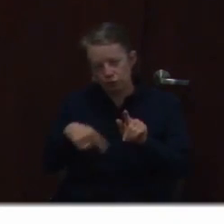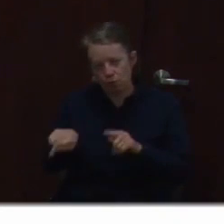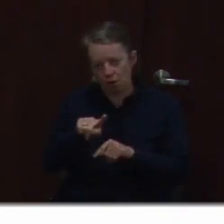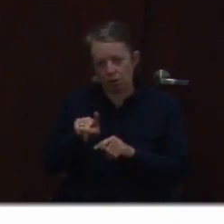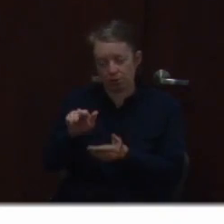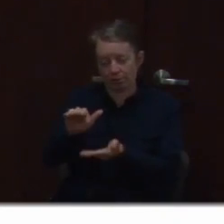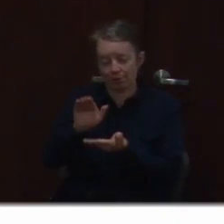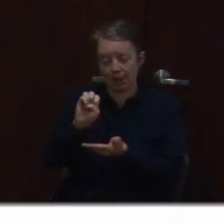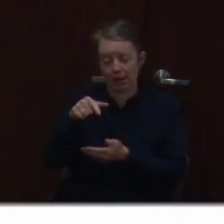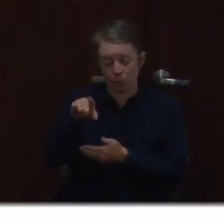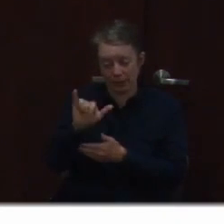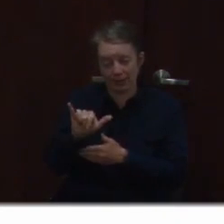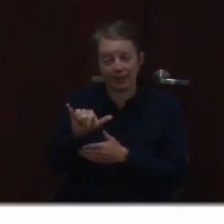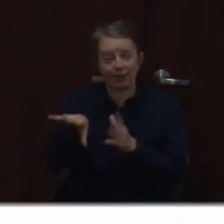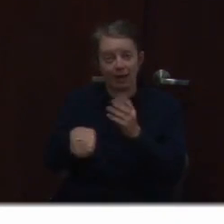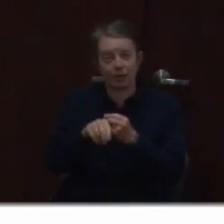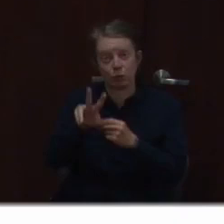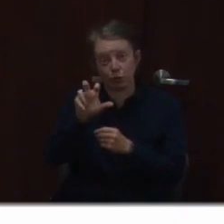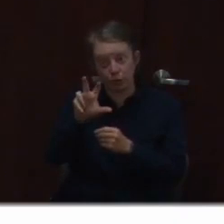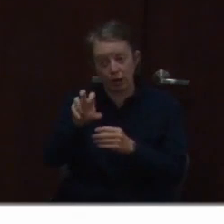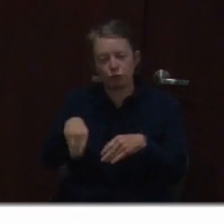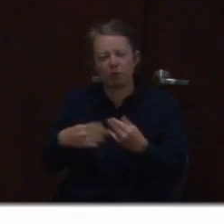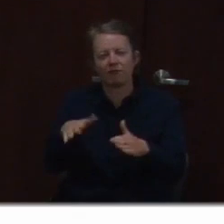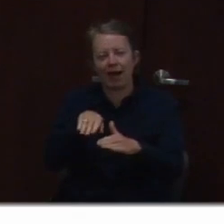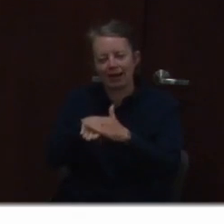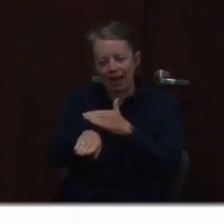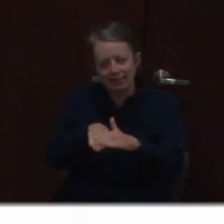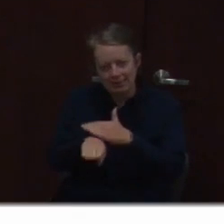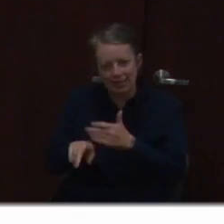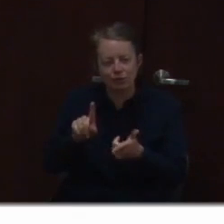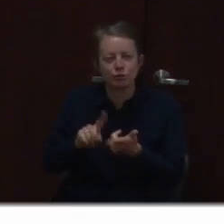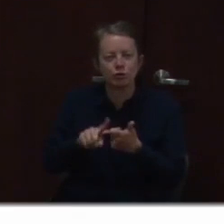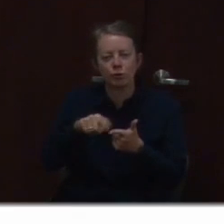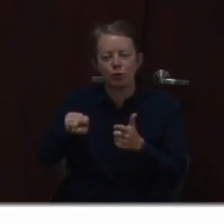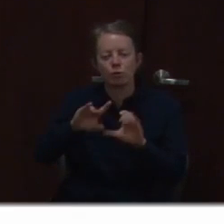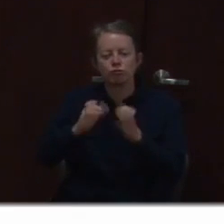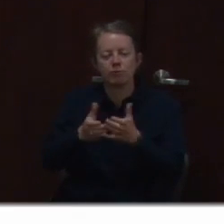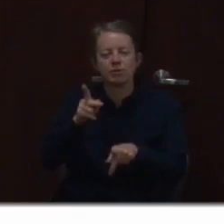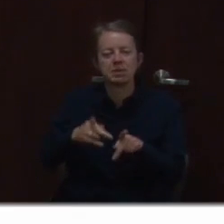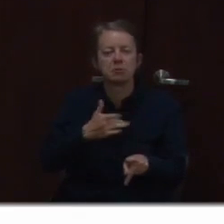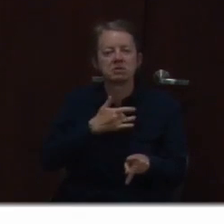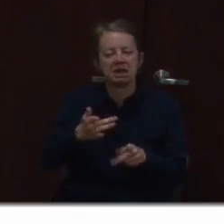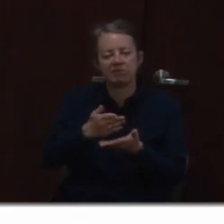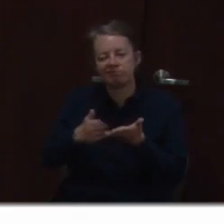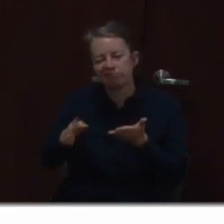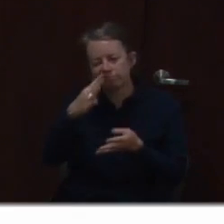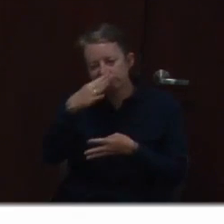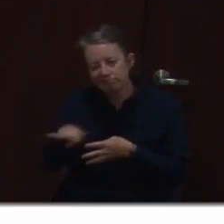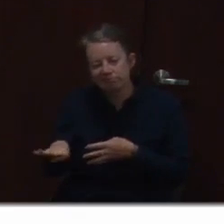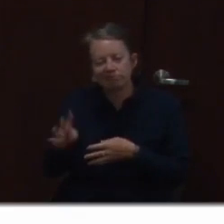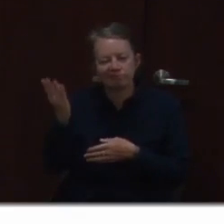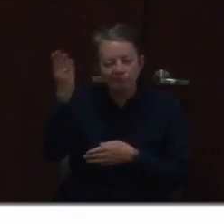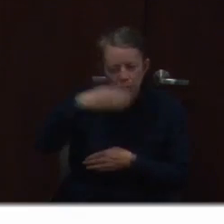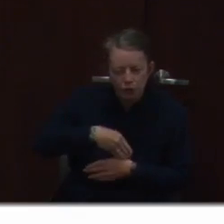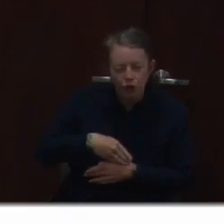is to provide access in addition to your baseline to historically marginalized populations, which you've seen in previous